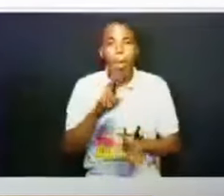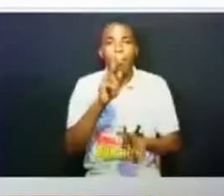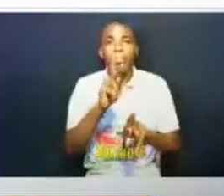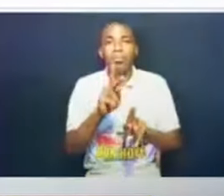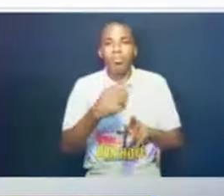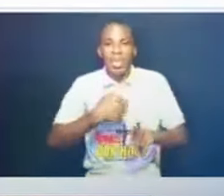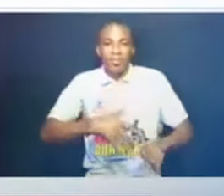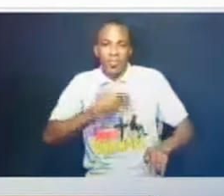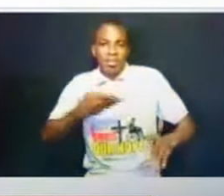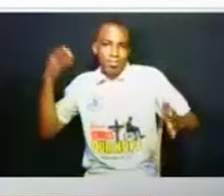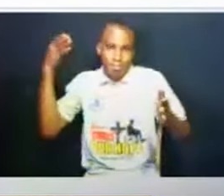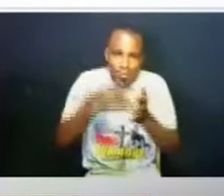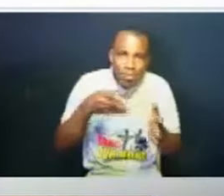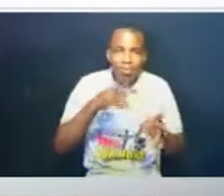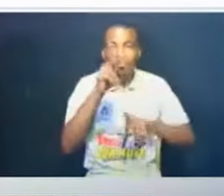against a person